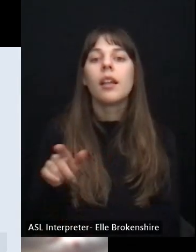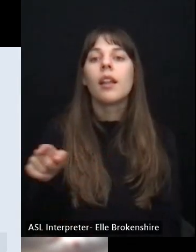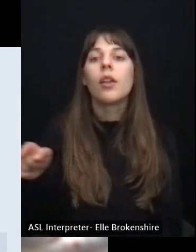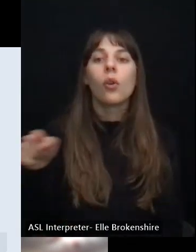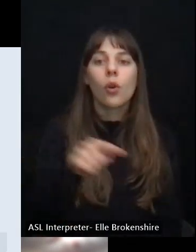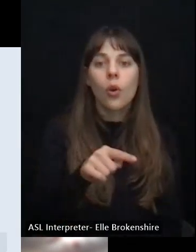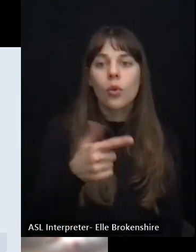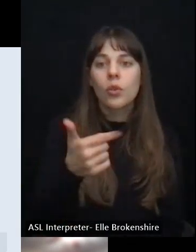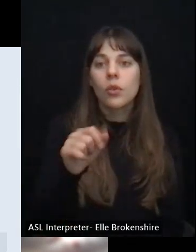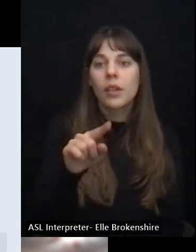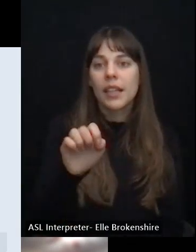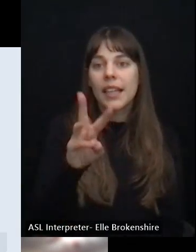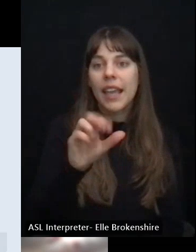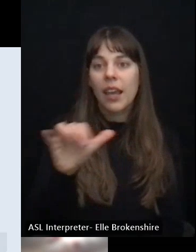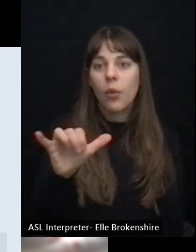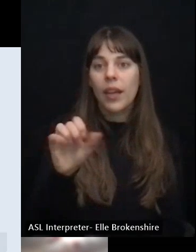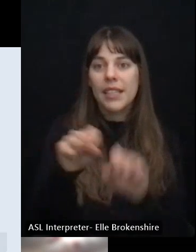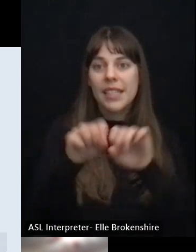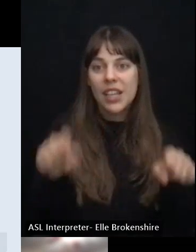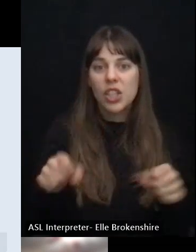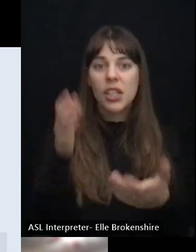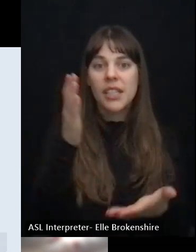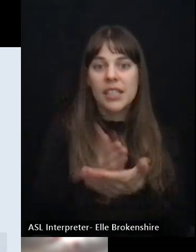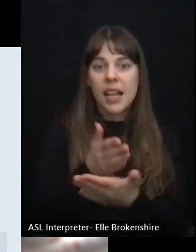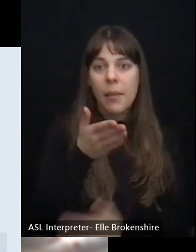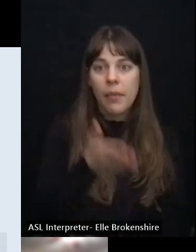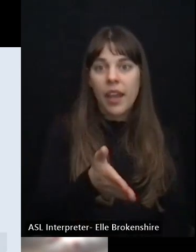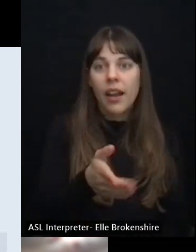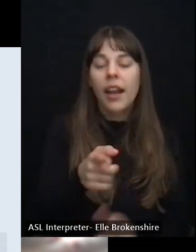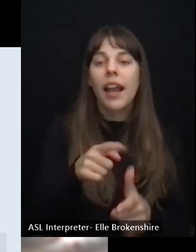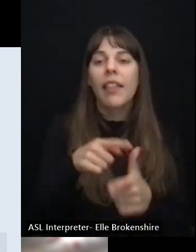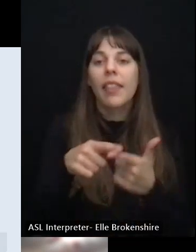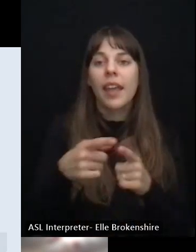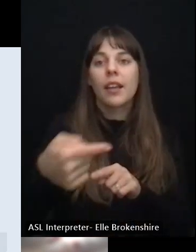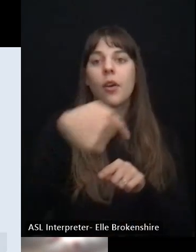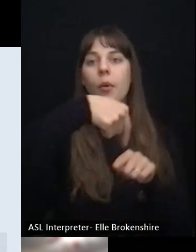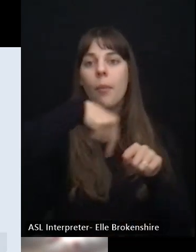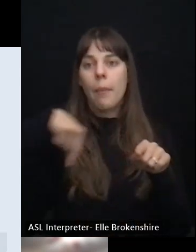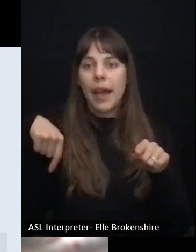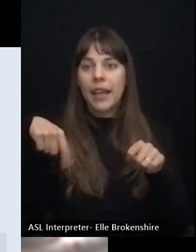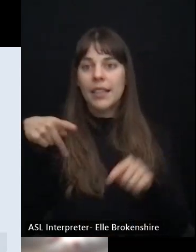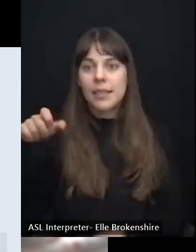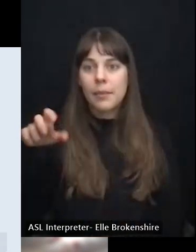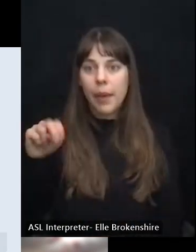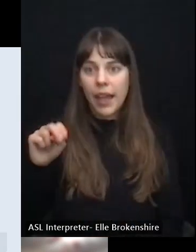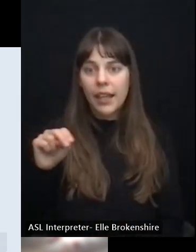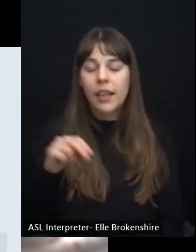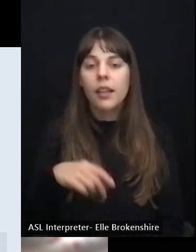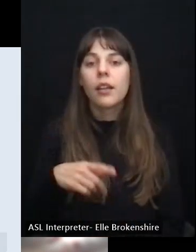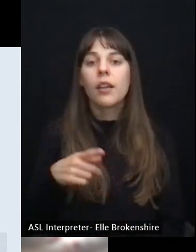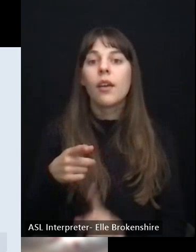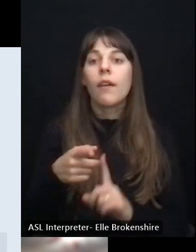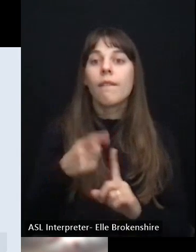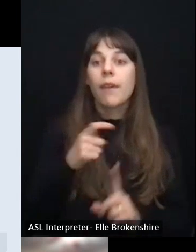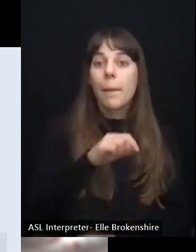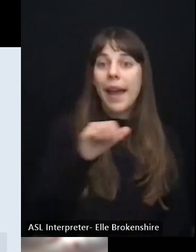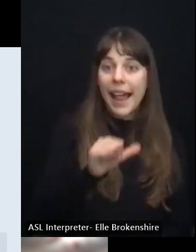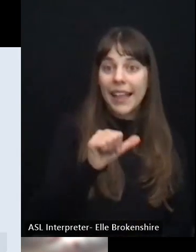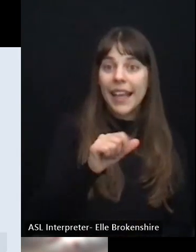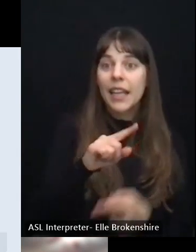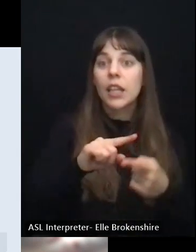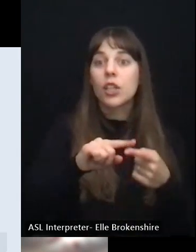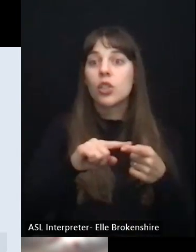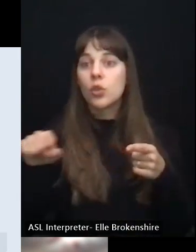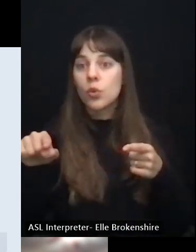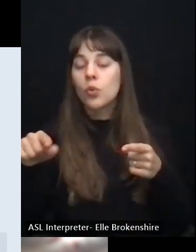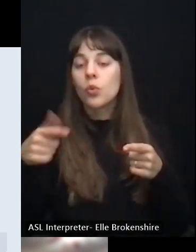terminate there, turn around, and reverse the process back to Penn. From Allegheny to Gateway, again, very much like a